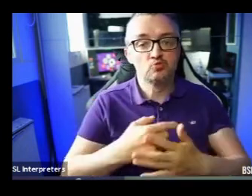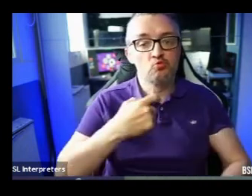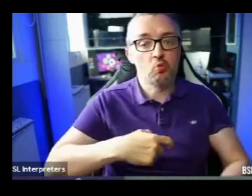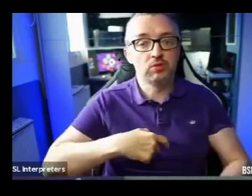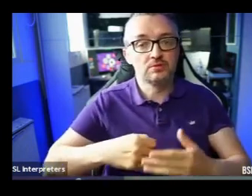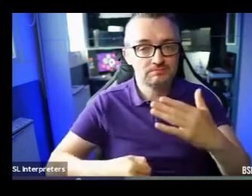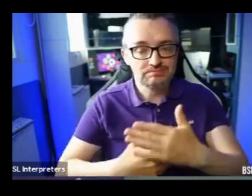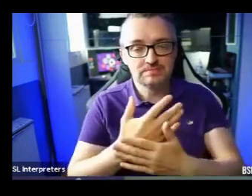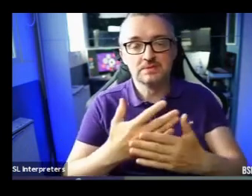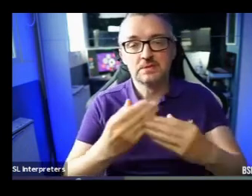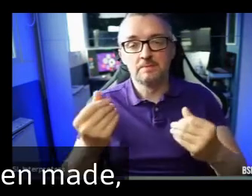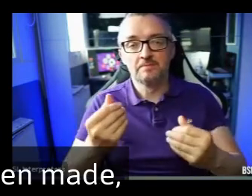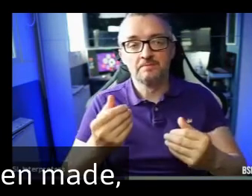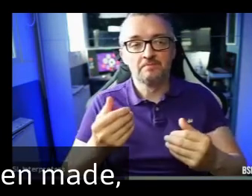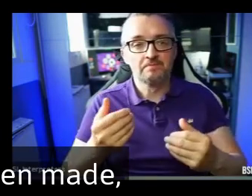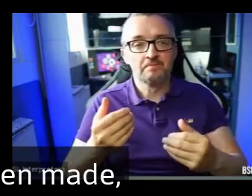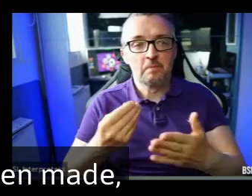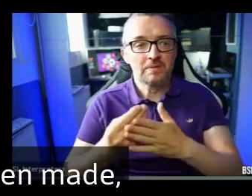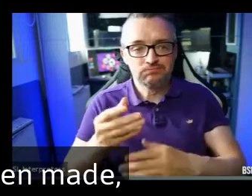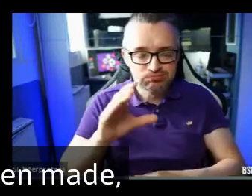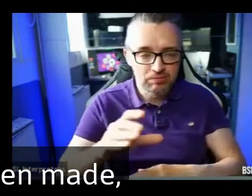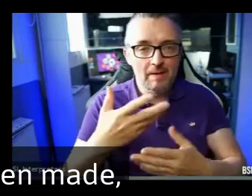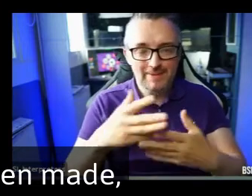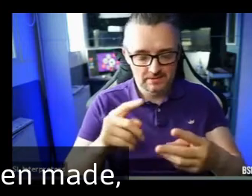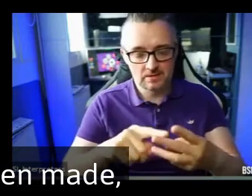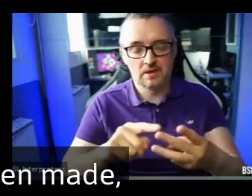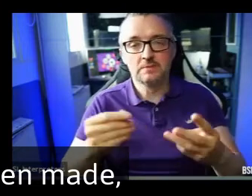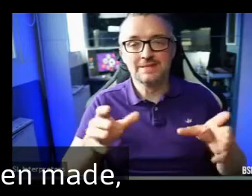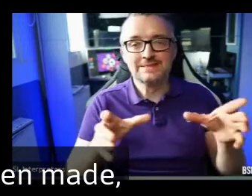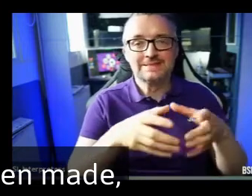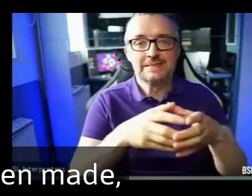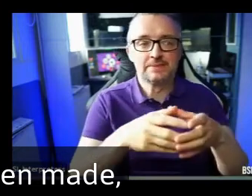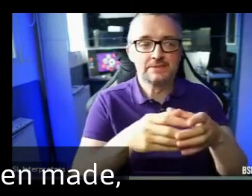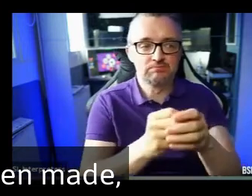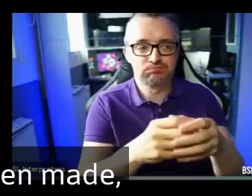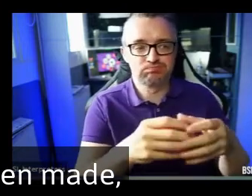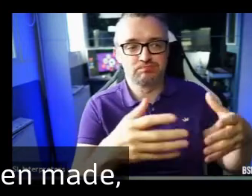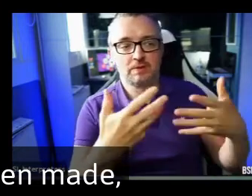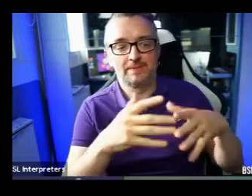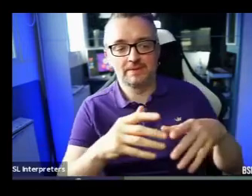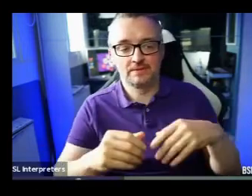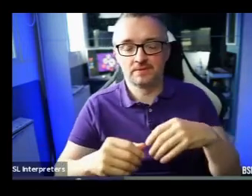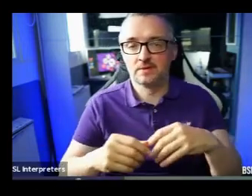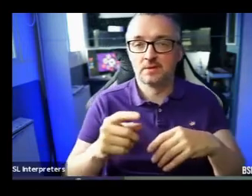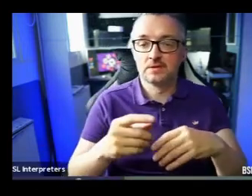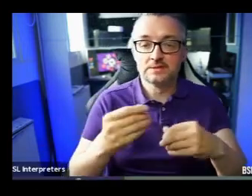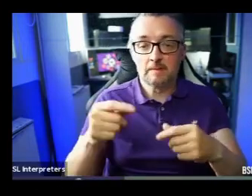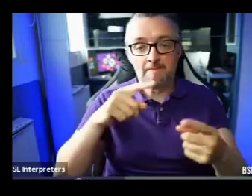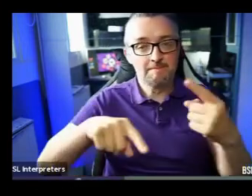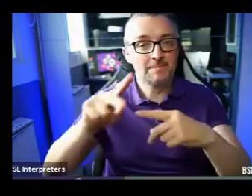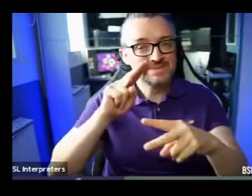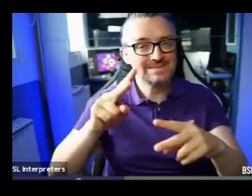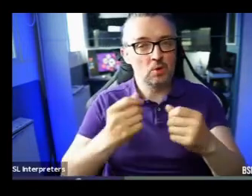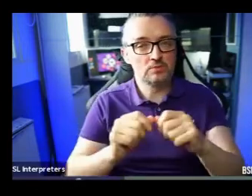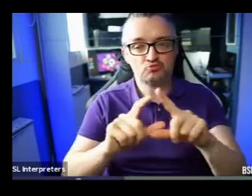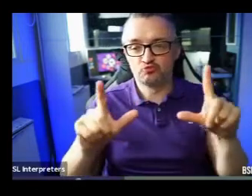the new roles that have been developed, some of the investments that have been made, some of the teams that have developed. And this is just a little flavour